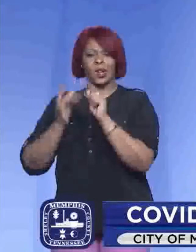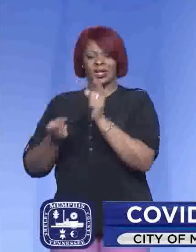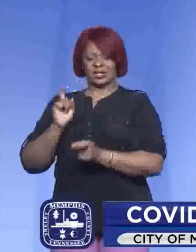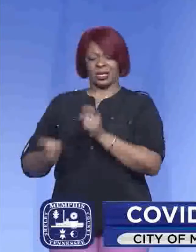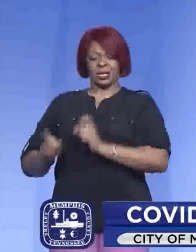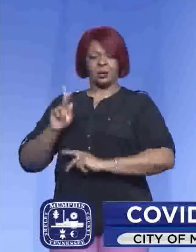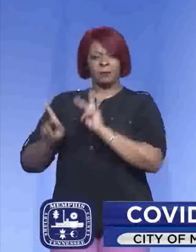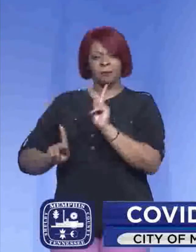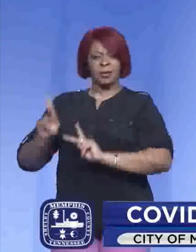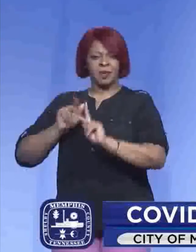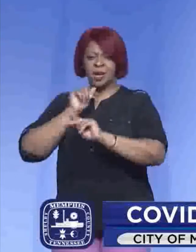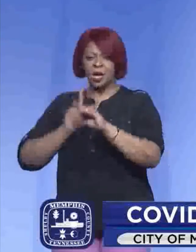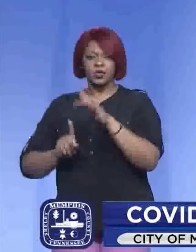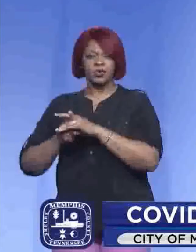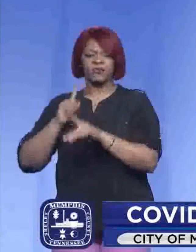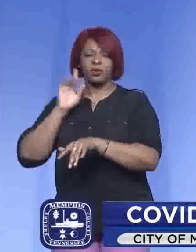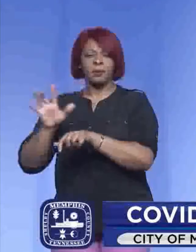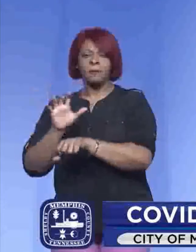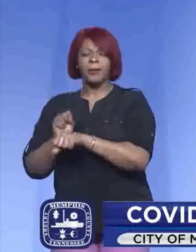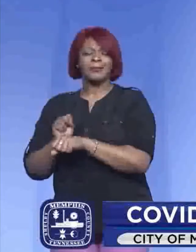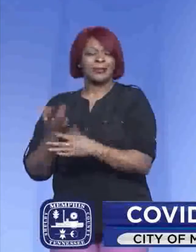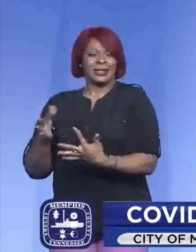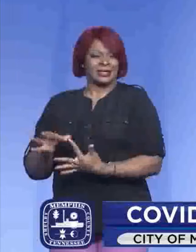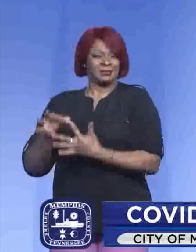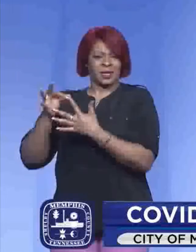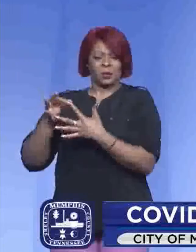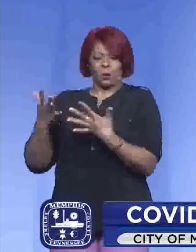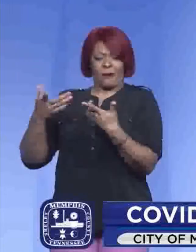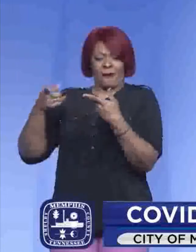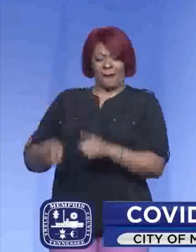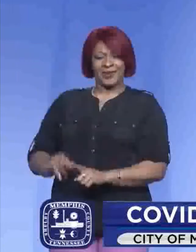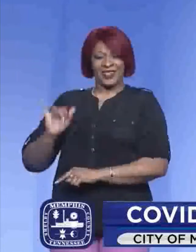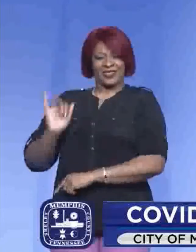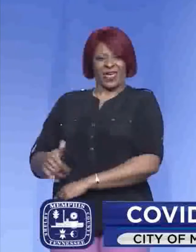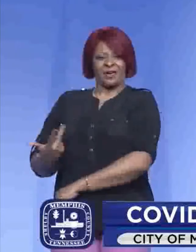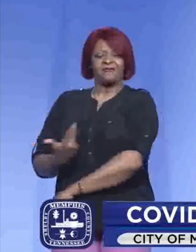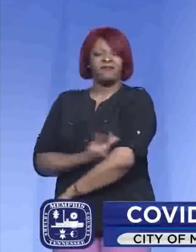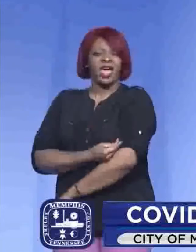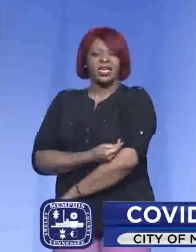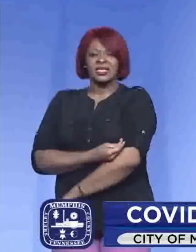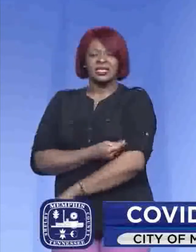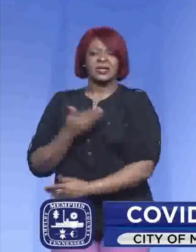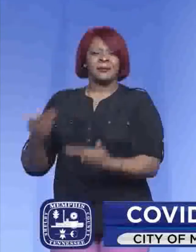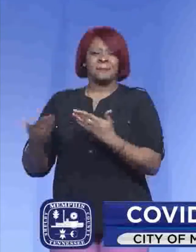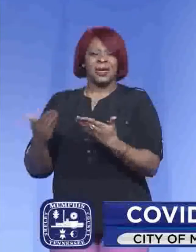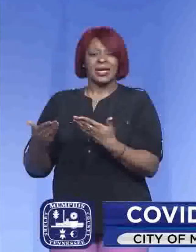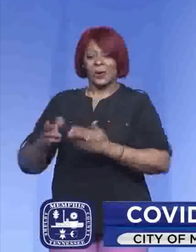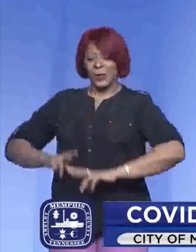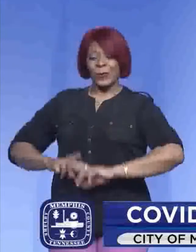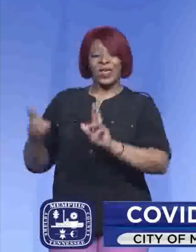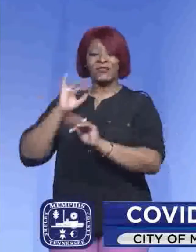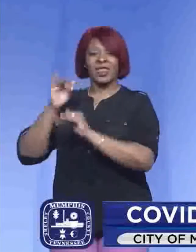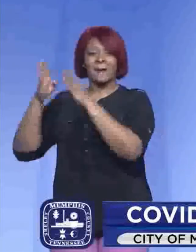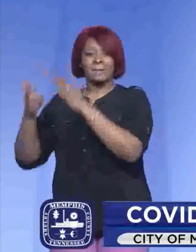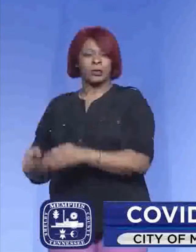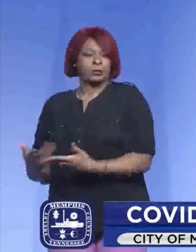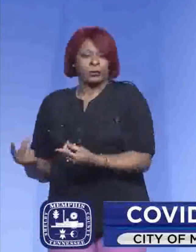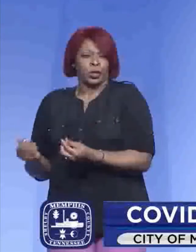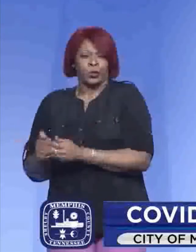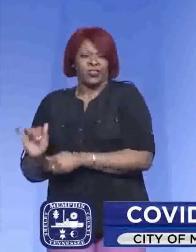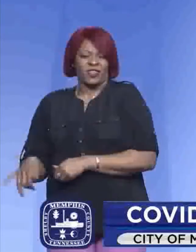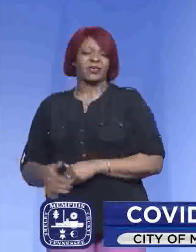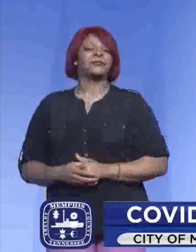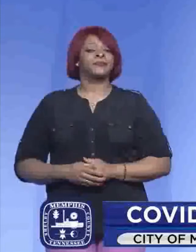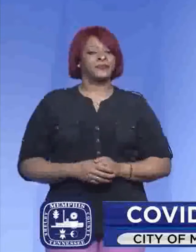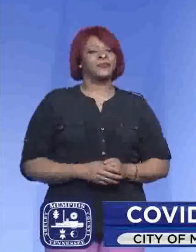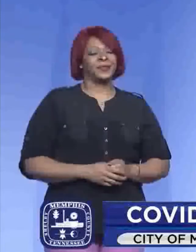people aren't showing up for their appointments? In particular, what happens to the vaccines that maybe were readied for those people? So,